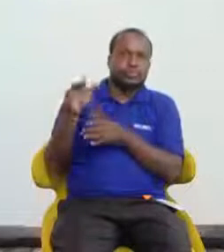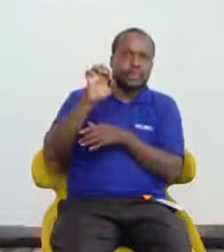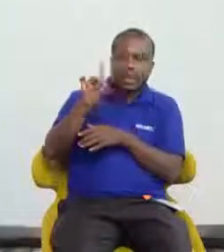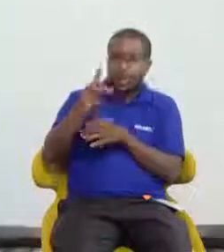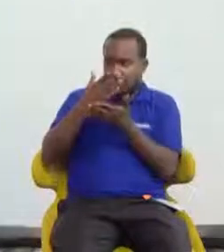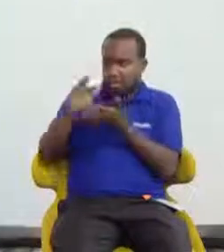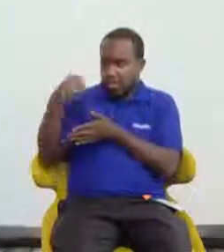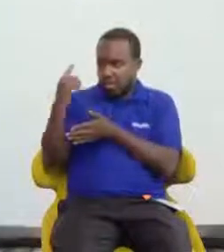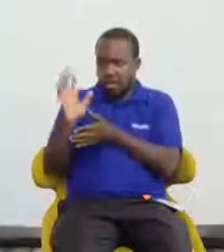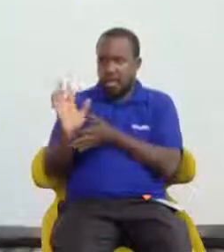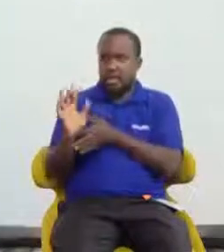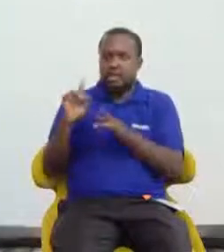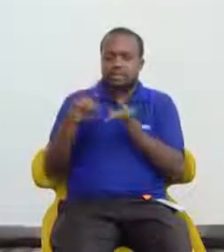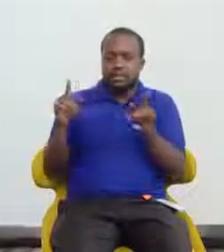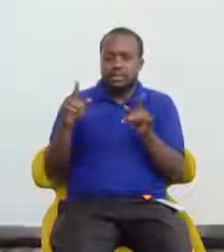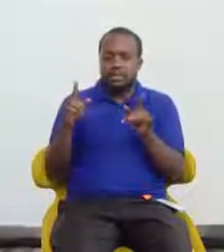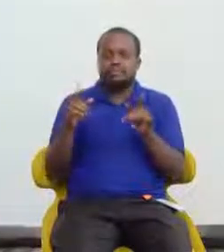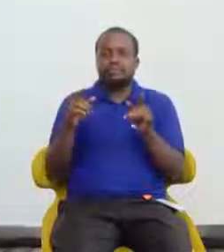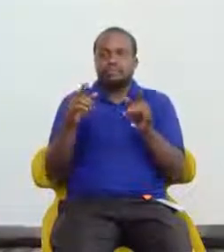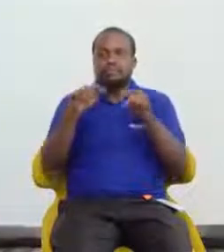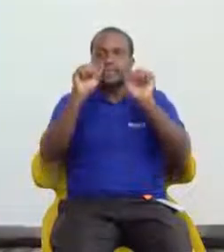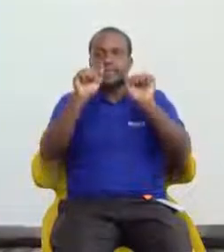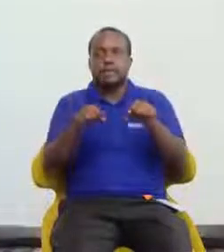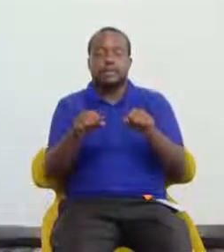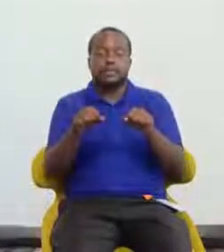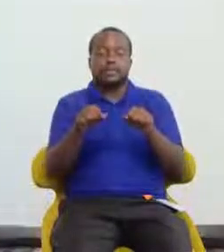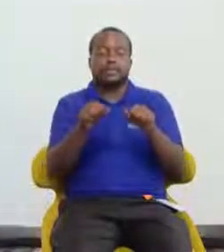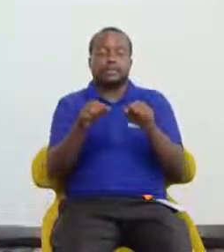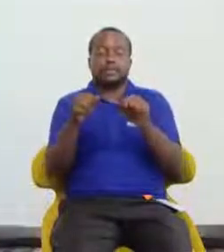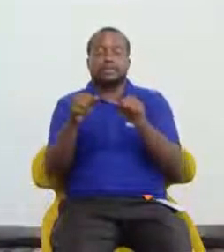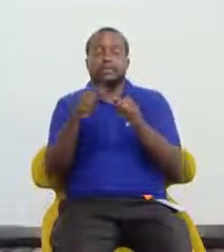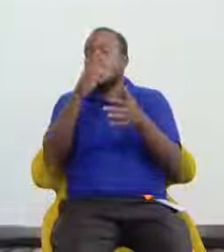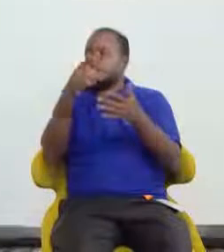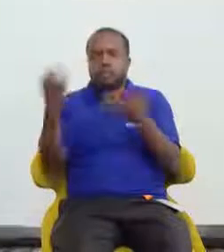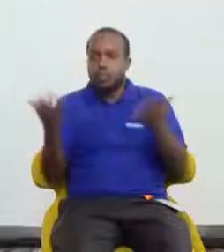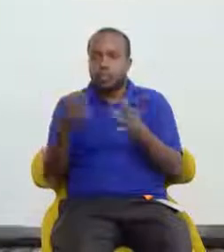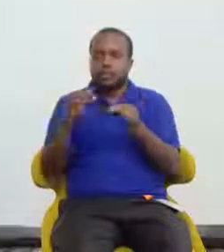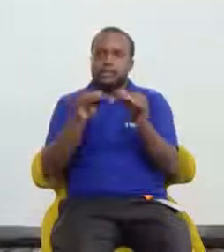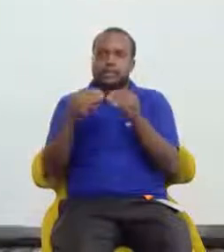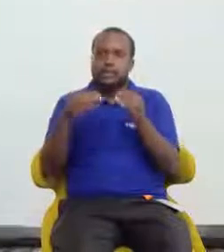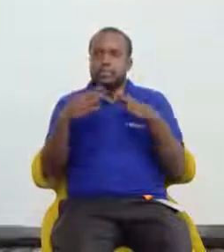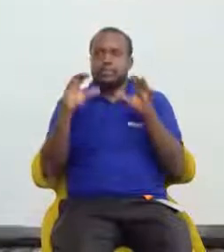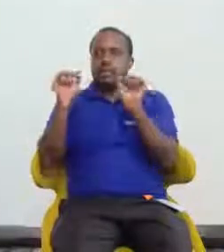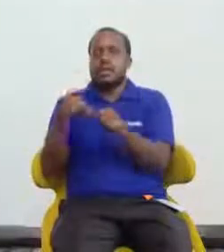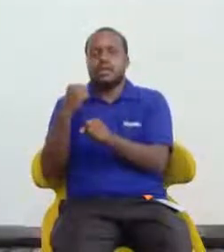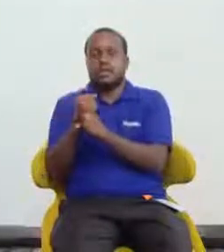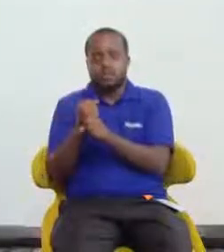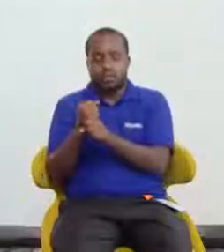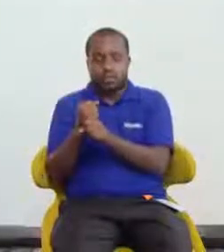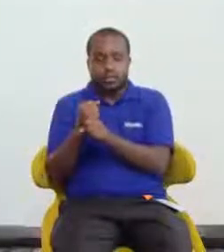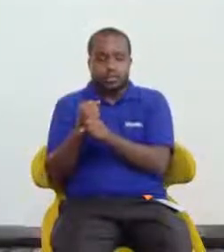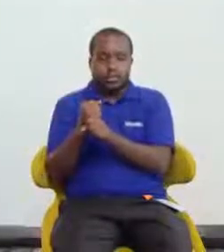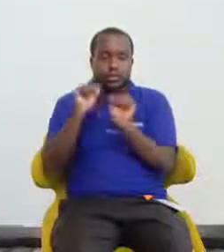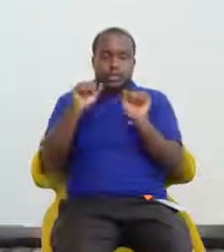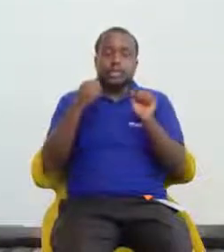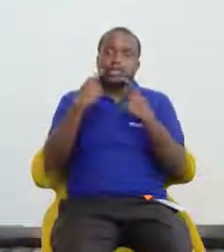part of it, but what abilities and disabilities, because we've got different types of disabilities. We may talk about the blind, the deaf,